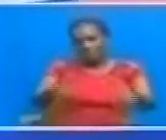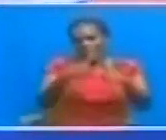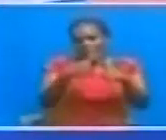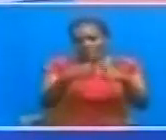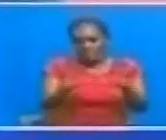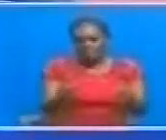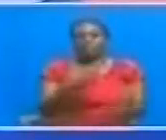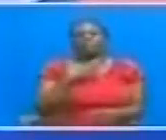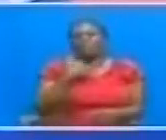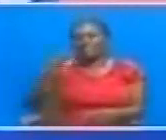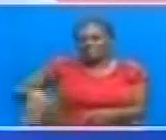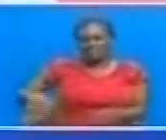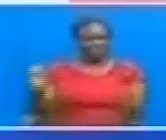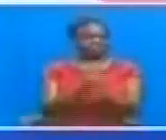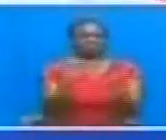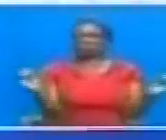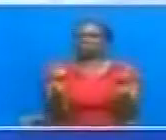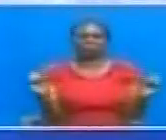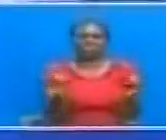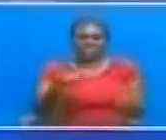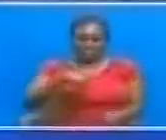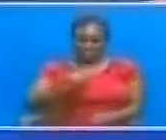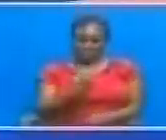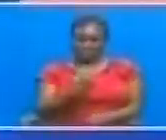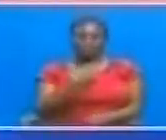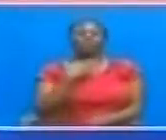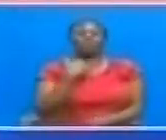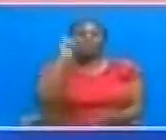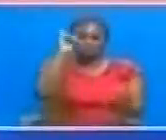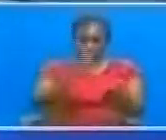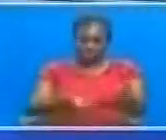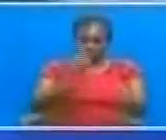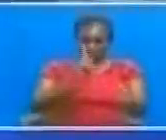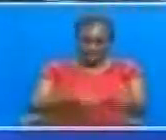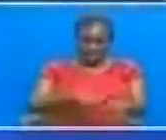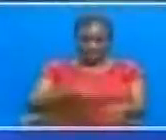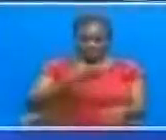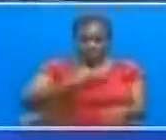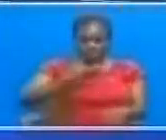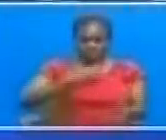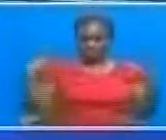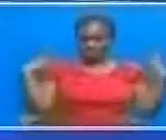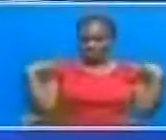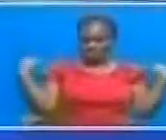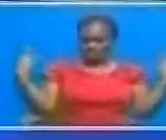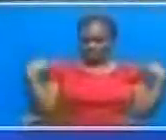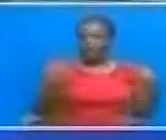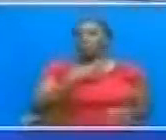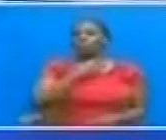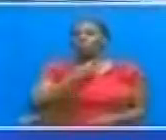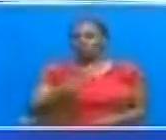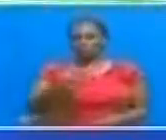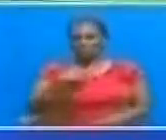nobody else will want to be last. Right. Yeah. But for me, I really want, always when I'm doing my own training, no, I really wish and hope